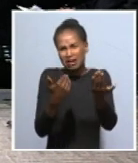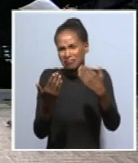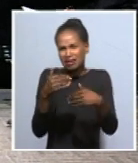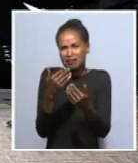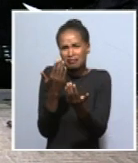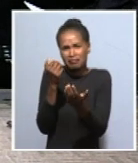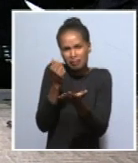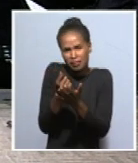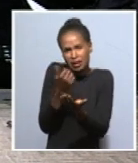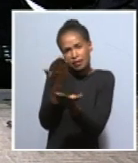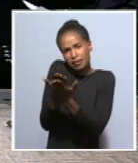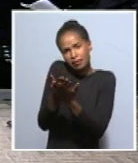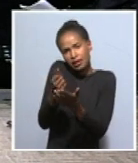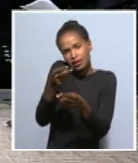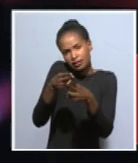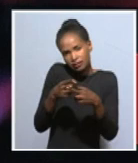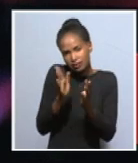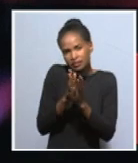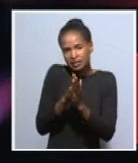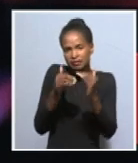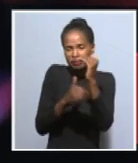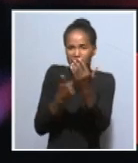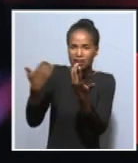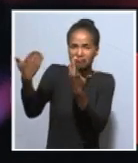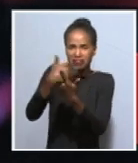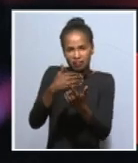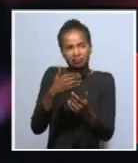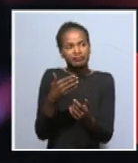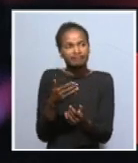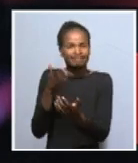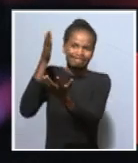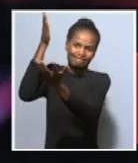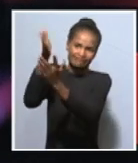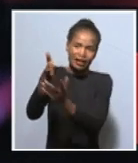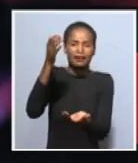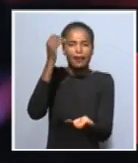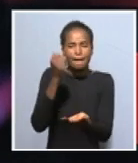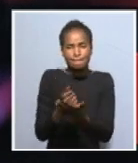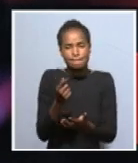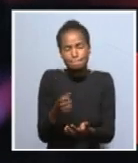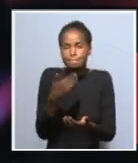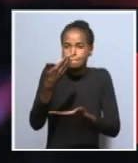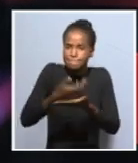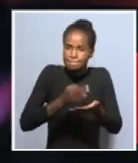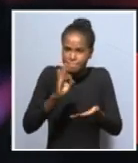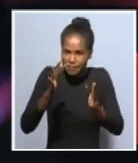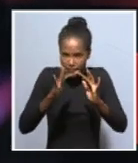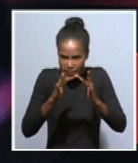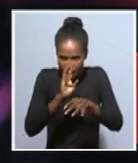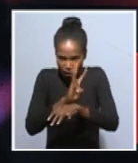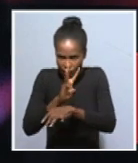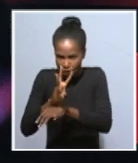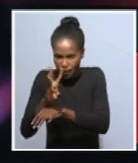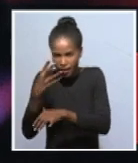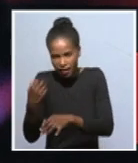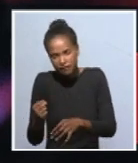our clients to visit our offices. We will have applications there. We will have applications online on our website,